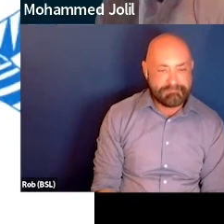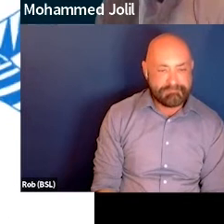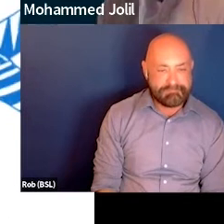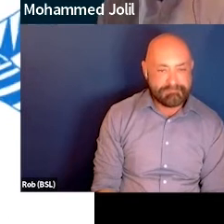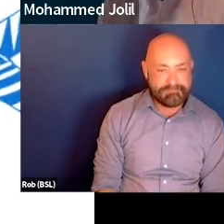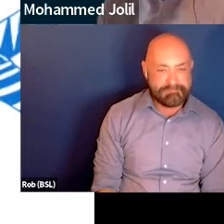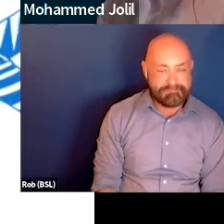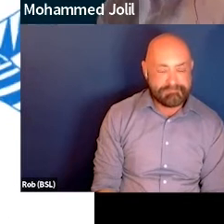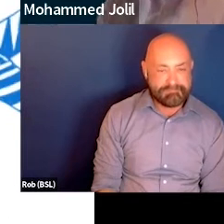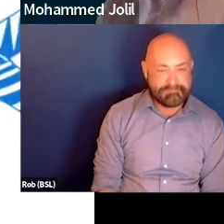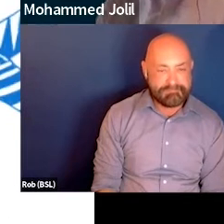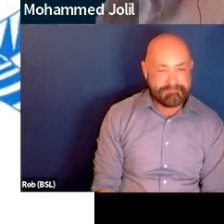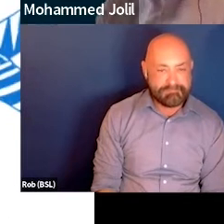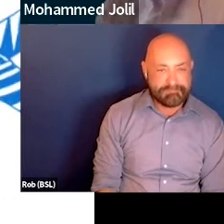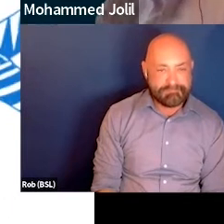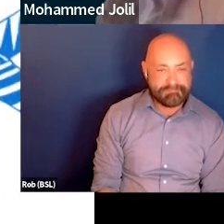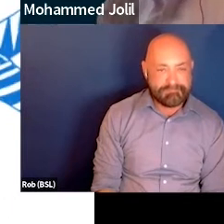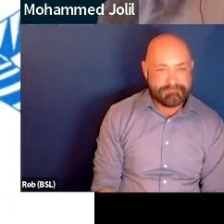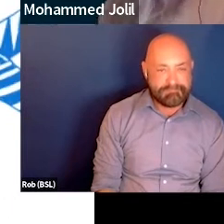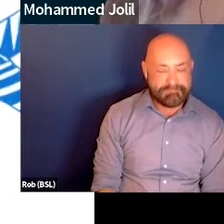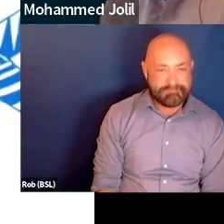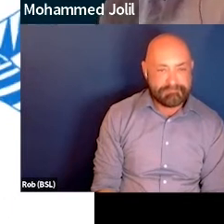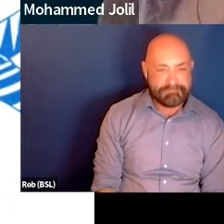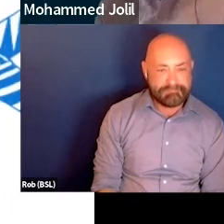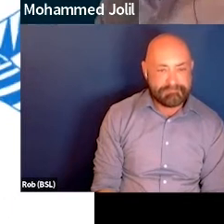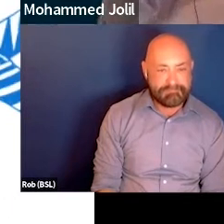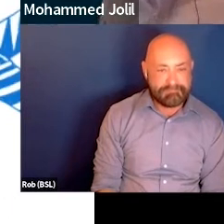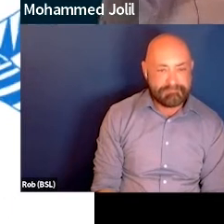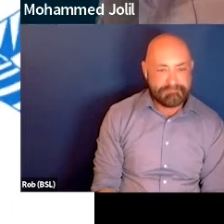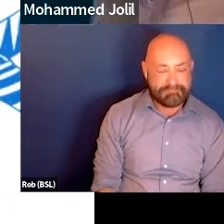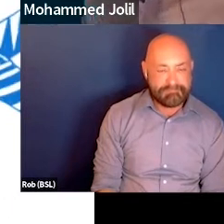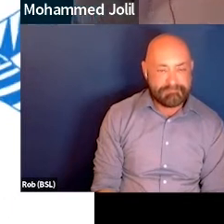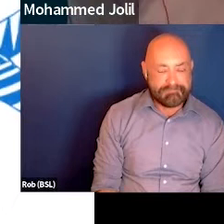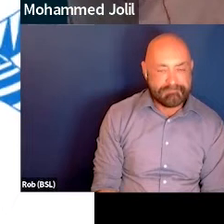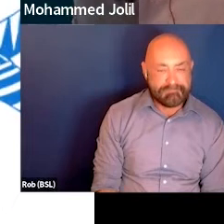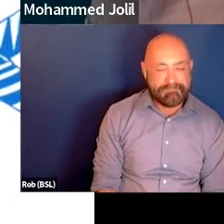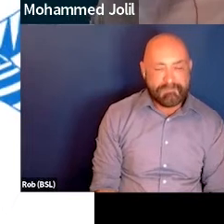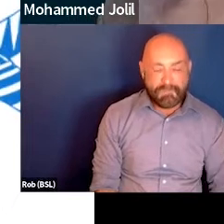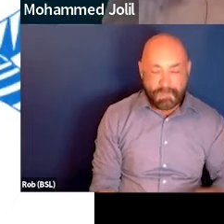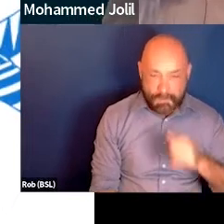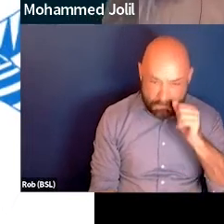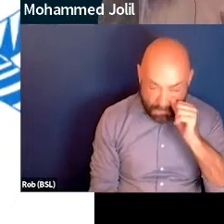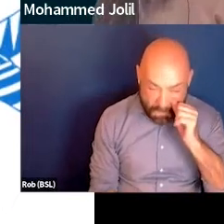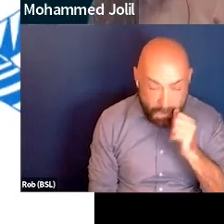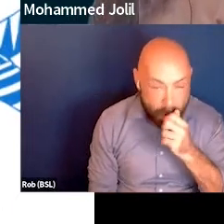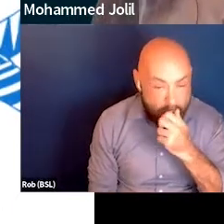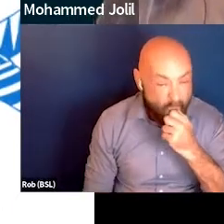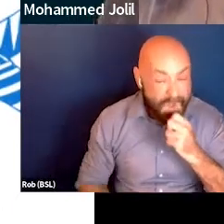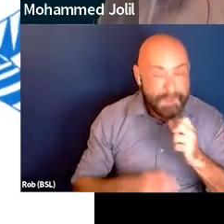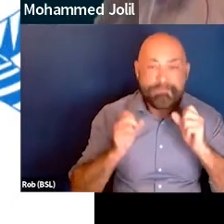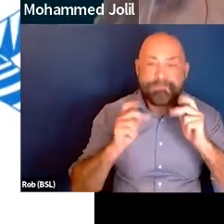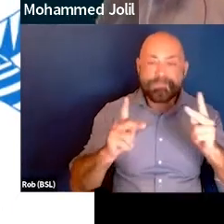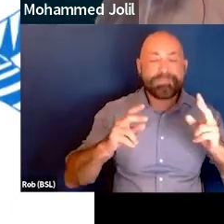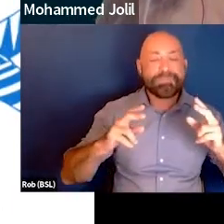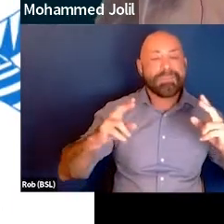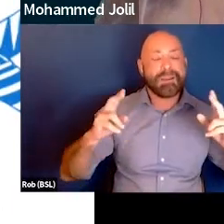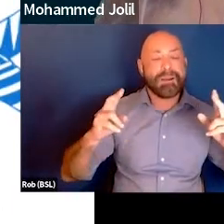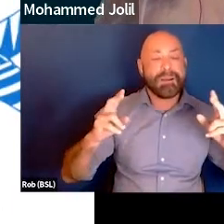So initially, when a lot of our elected members and some of our partners,